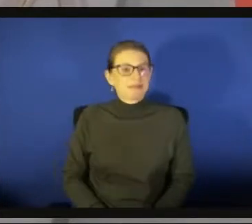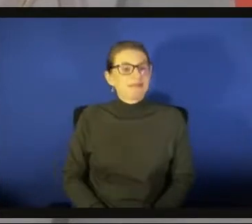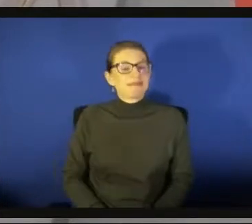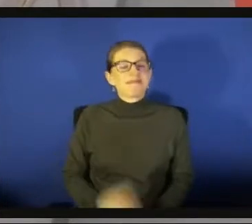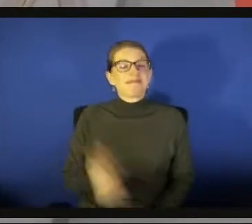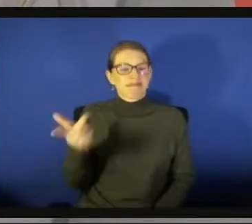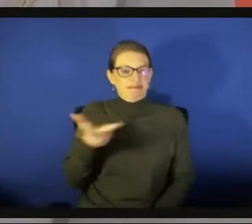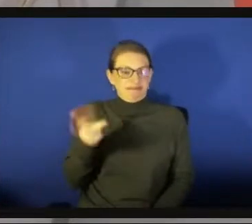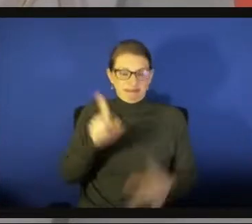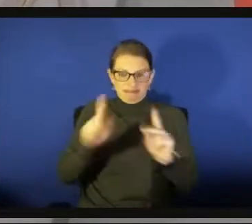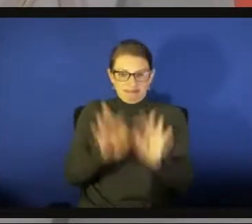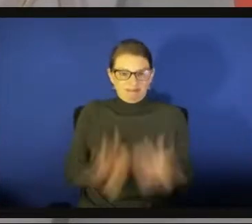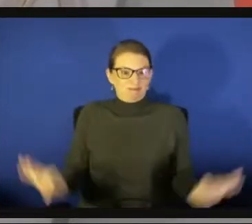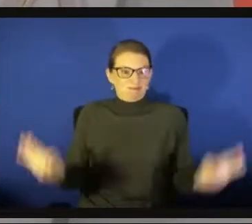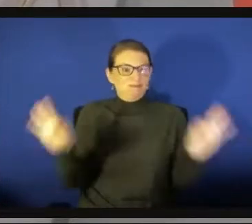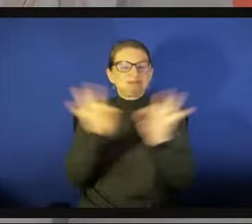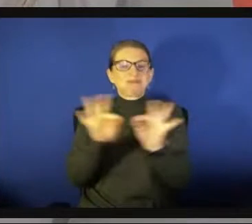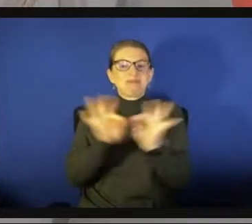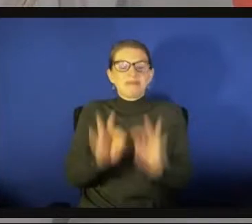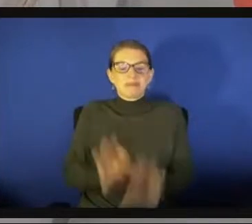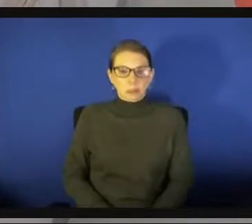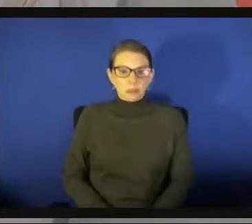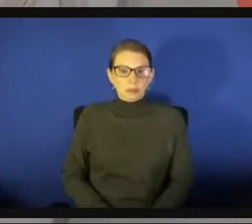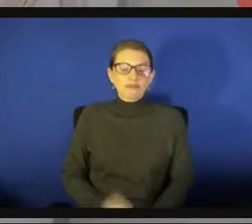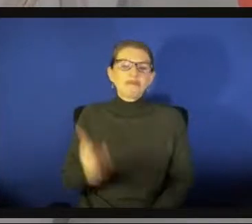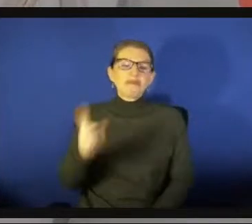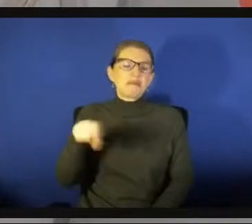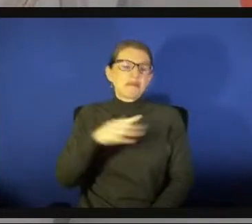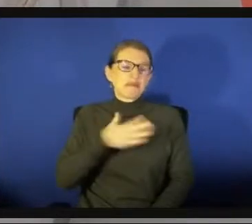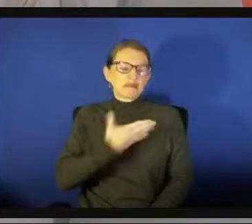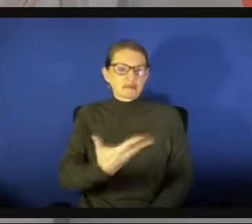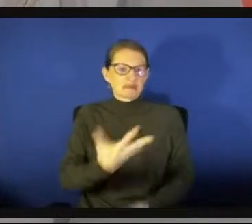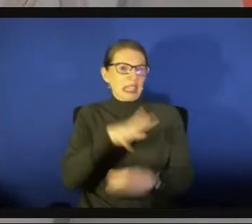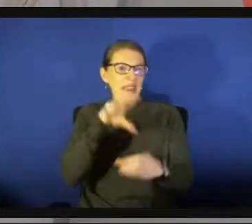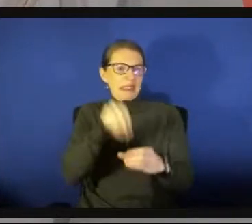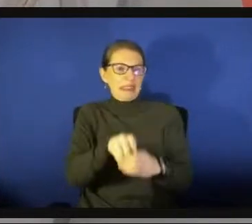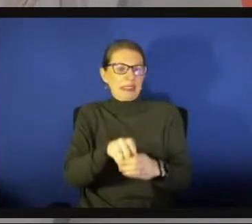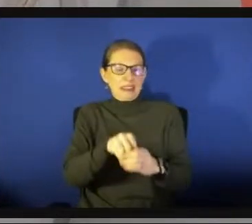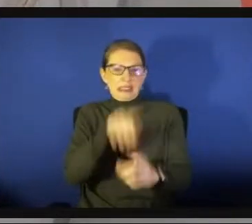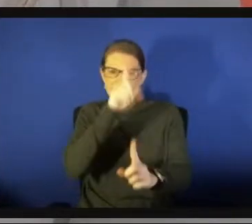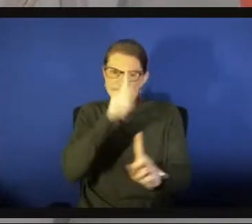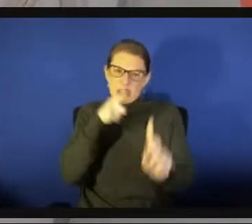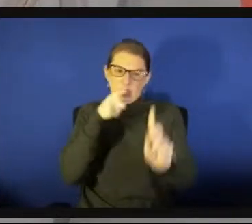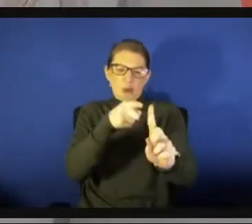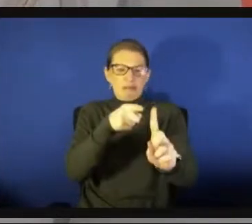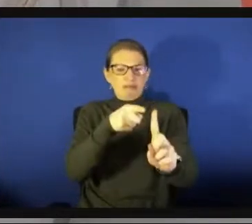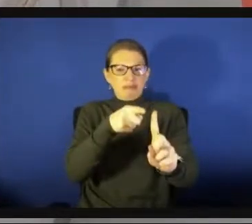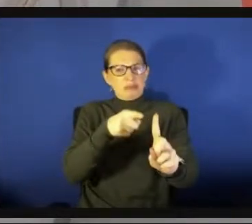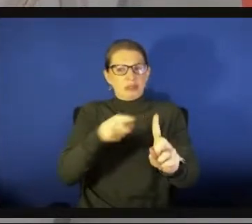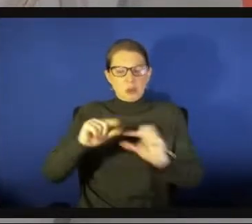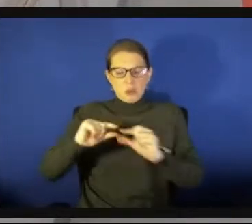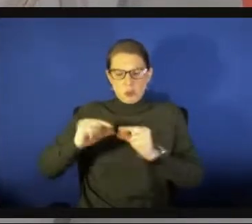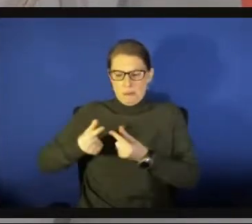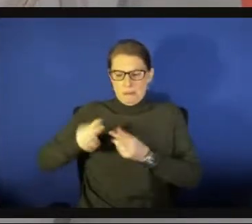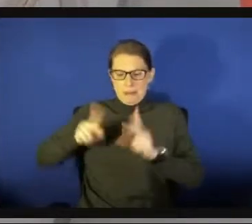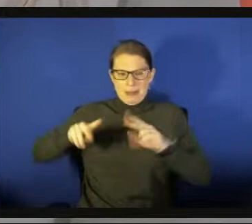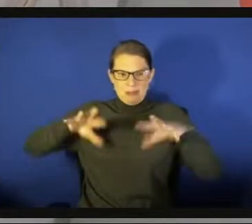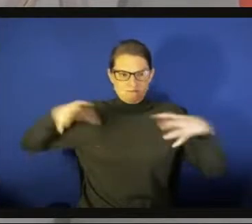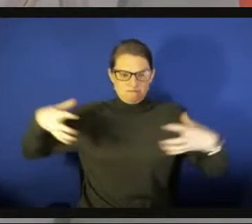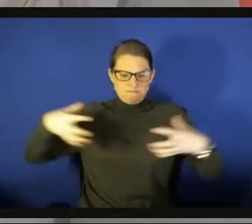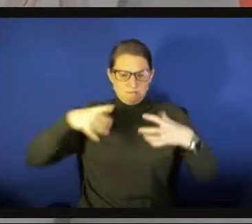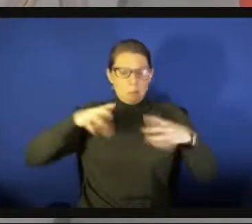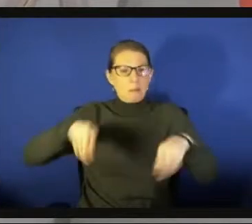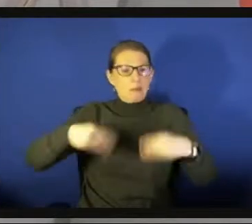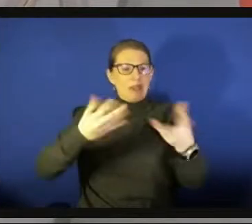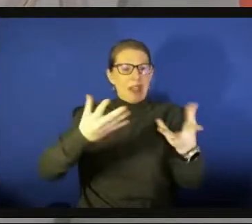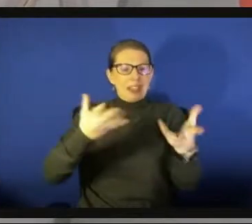they will admit they are just part of the big picture of people, this big integral group of people who are bringing this type of